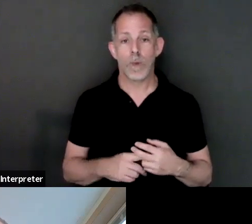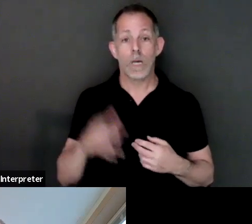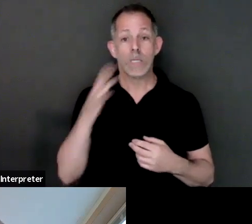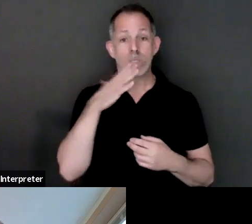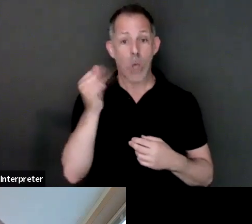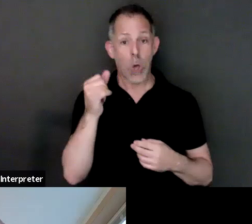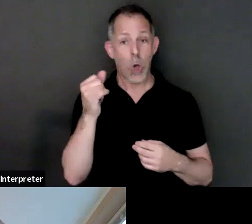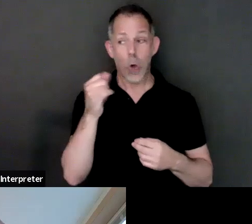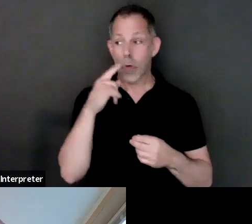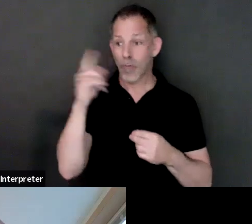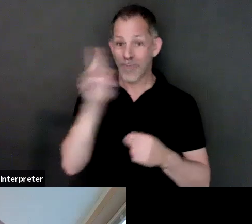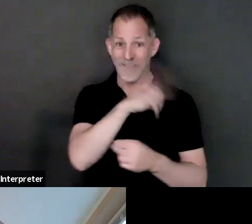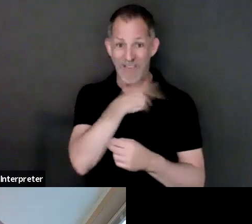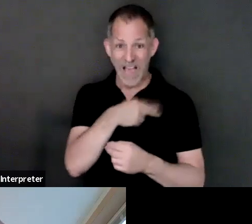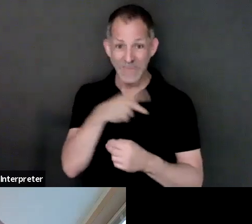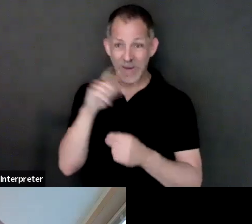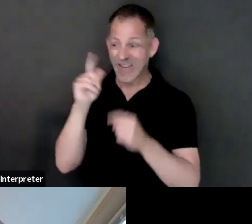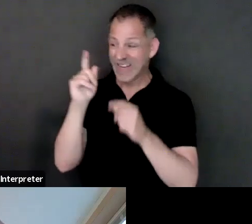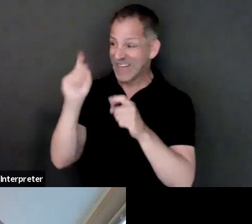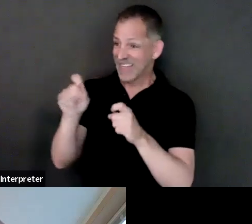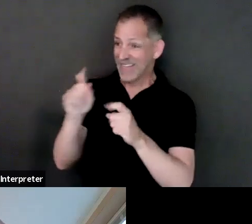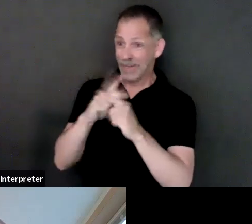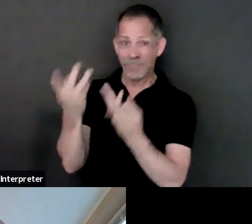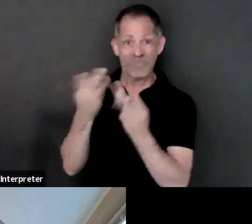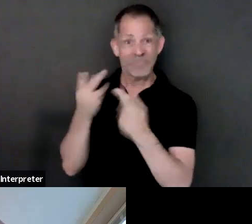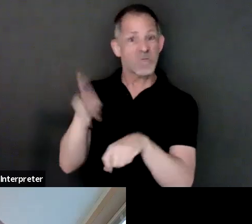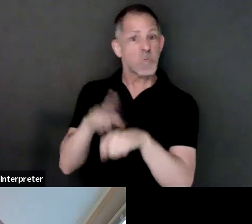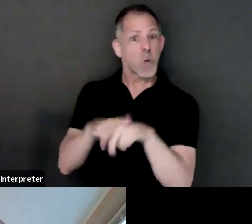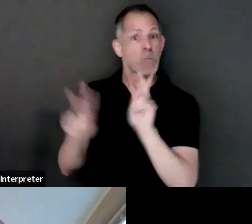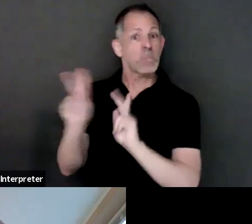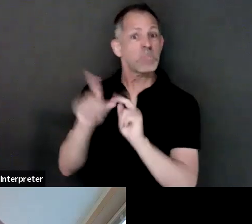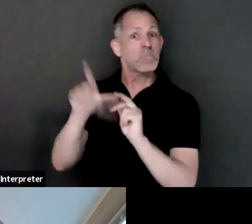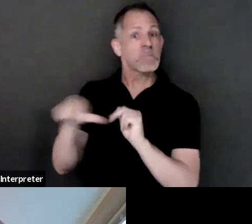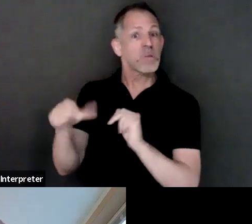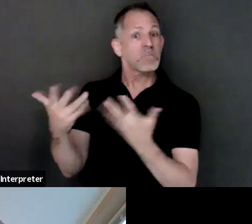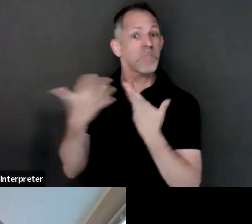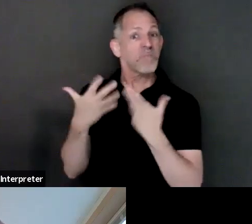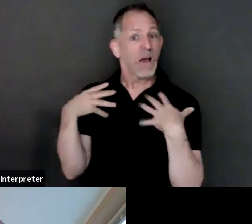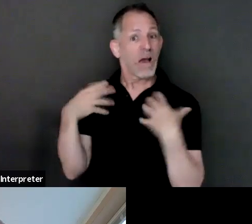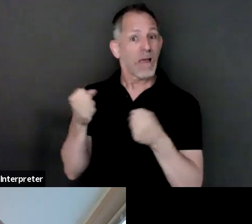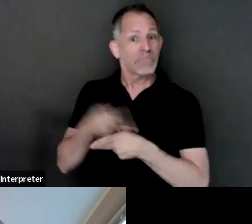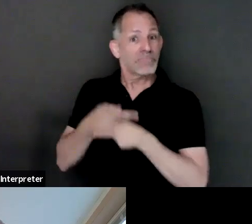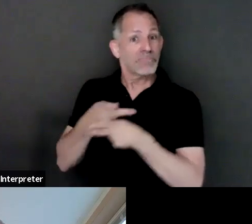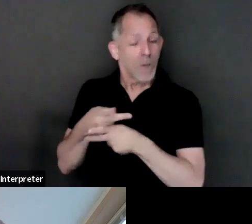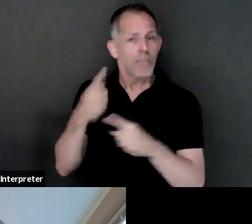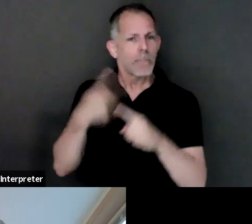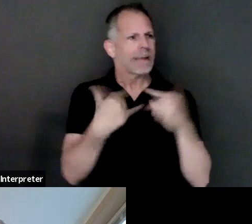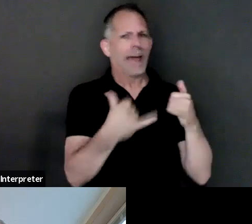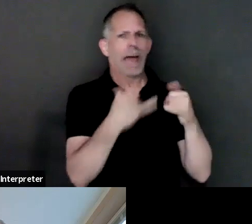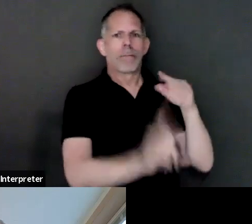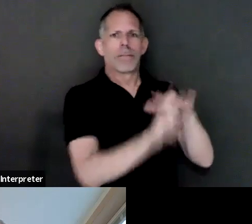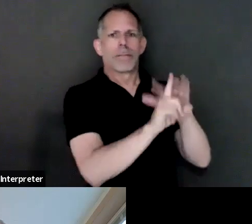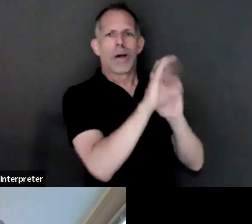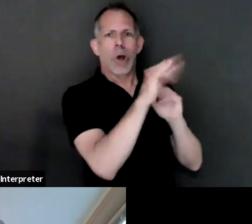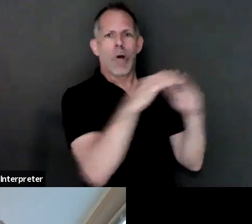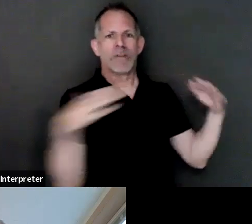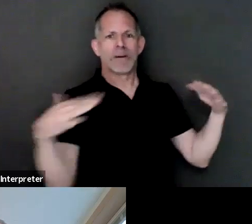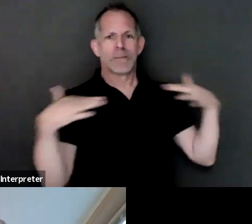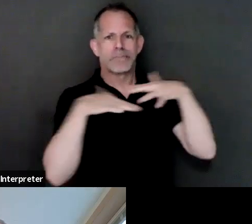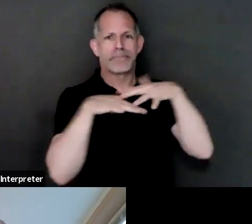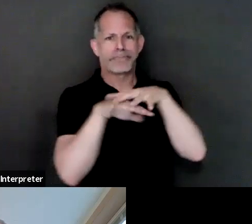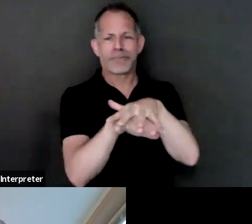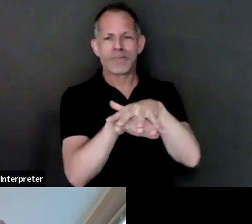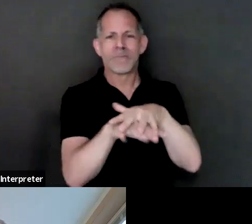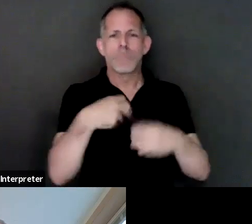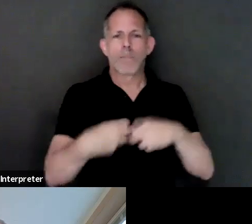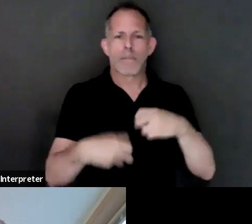Weeks ago, it seemed unlikely that we'd need capacity restrictions on businesses to slow the fifth wave. With case rates